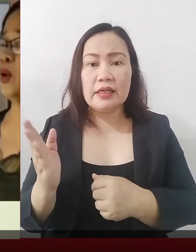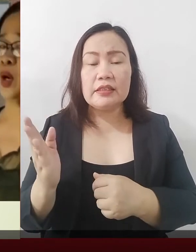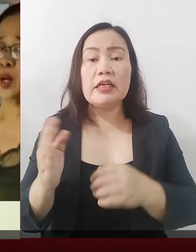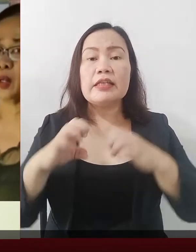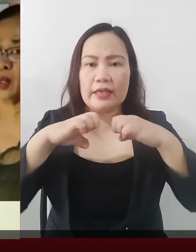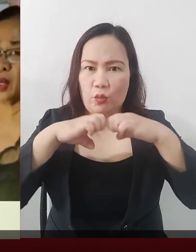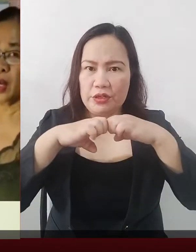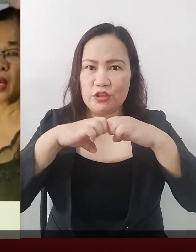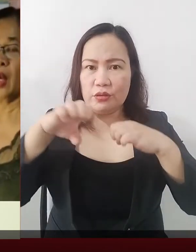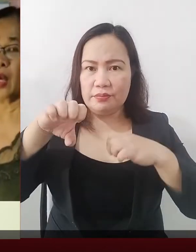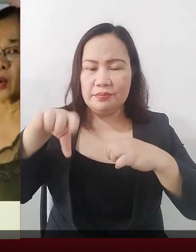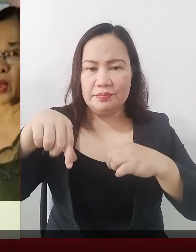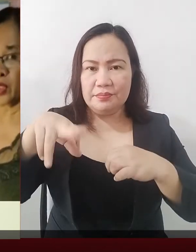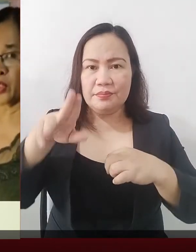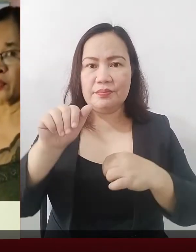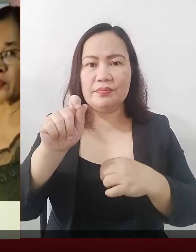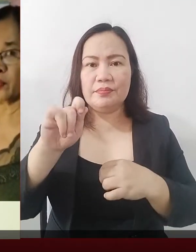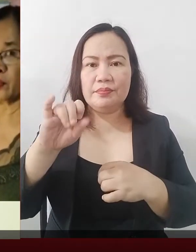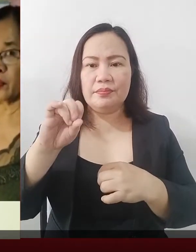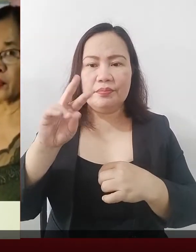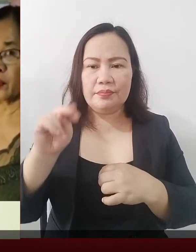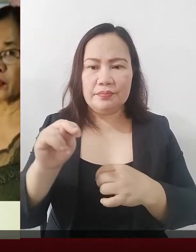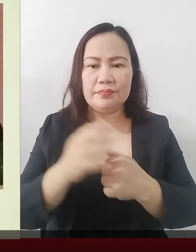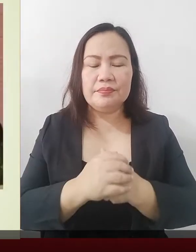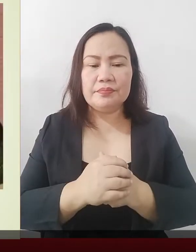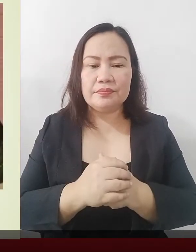now the equation.